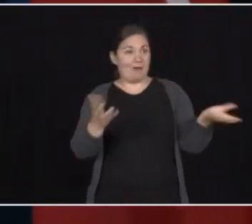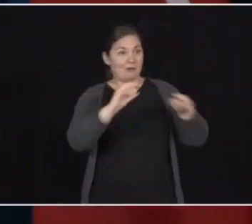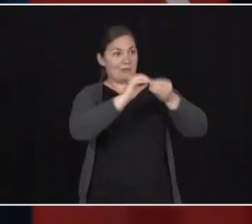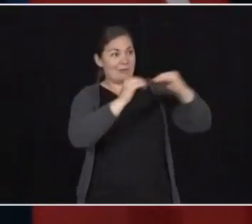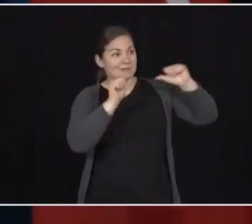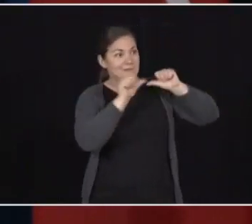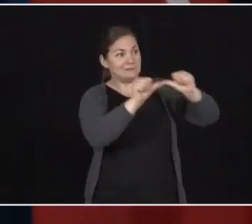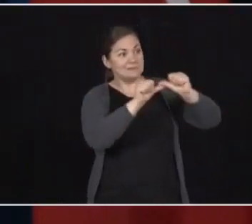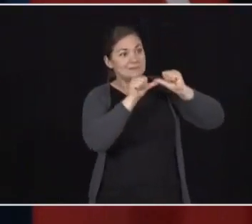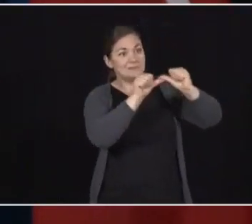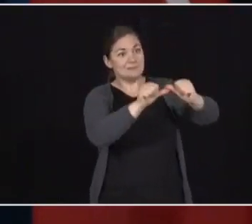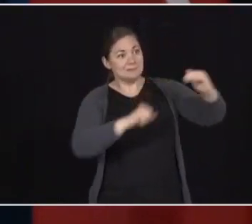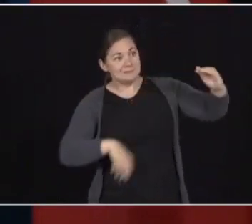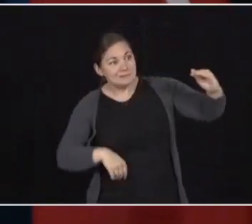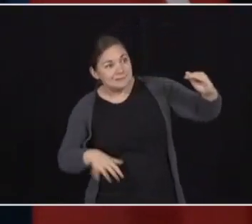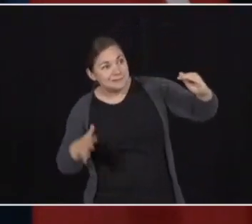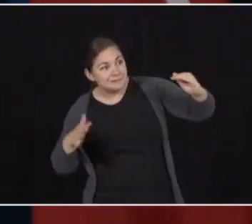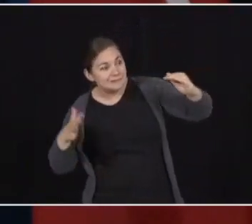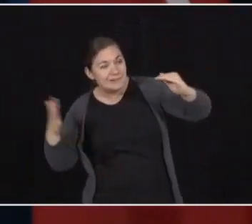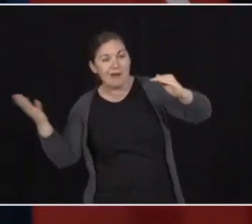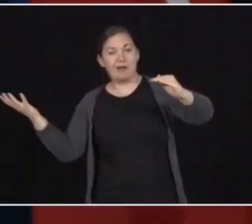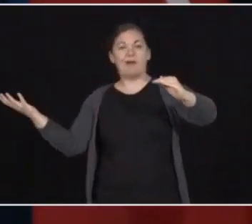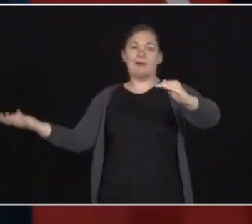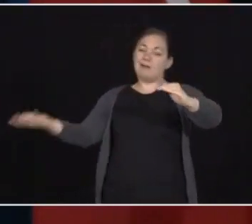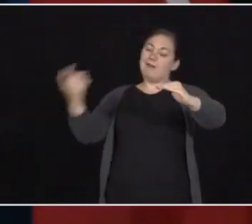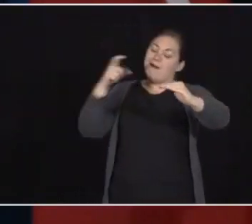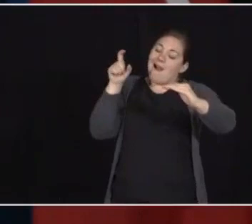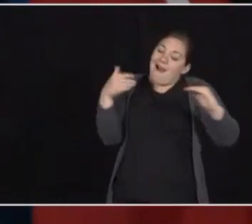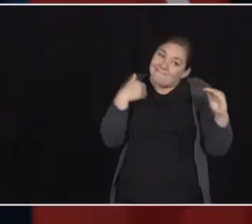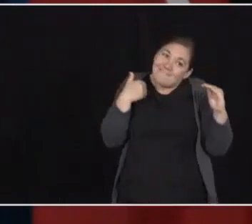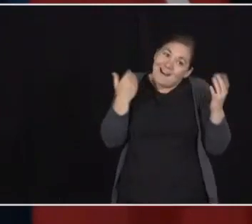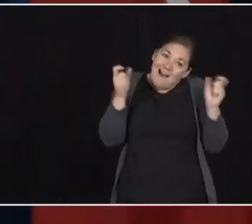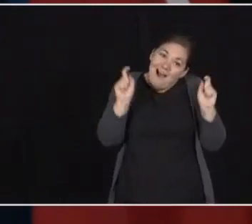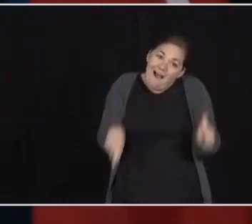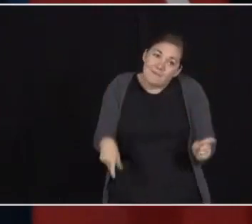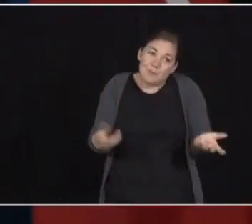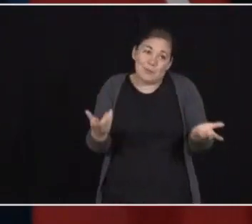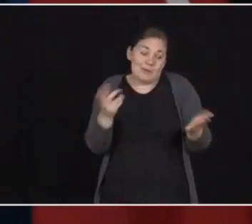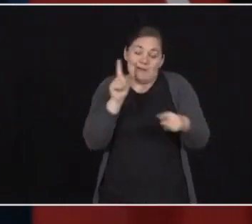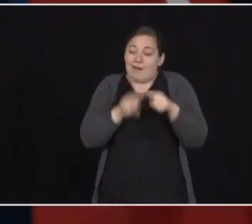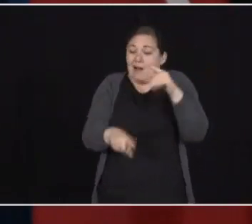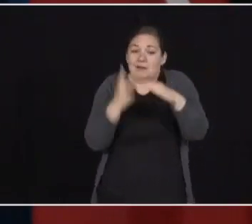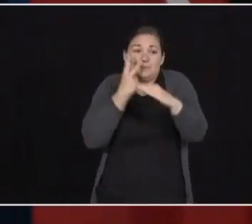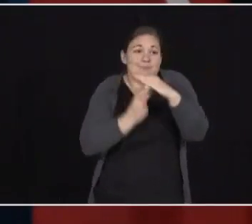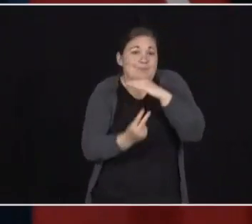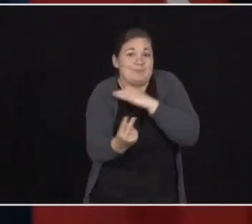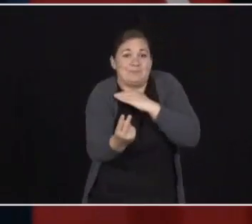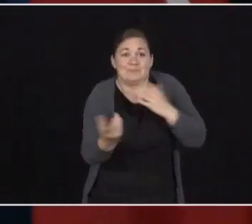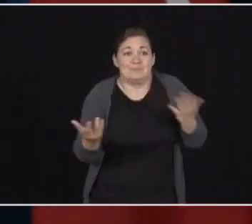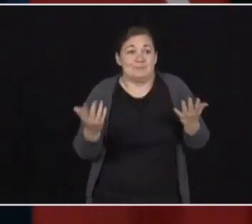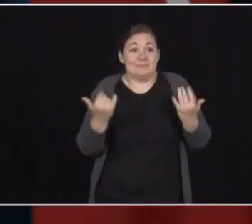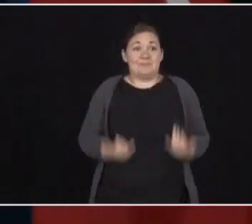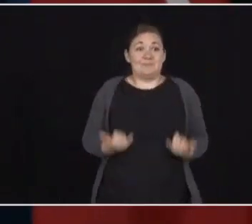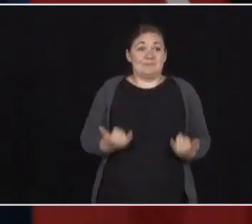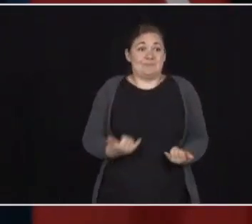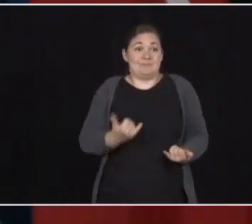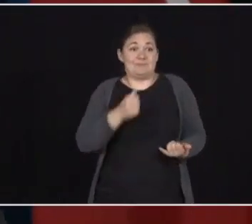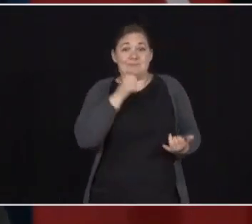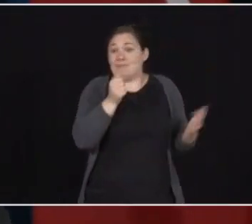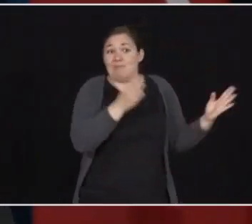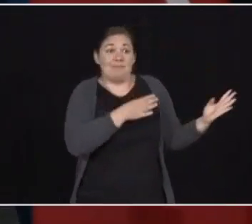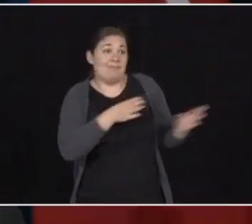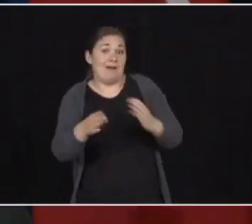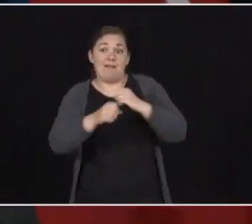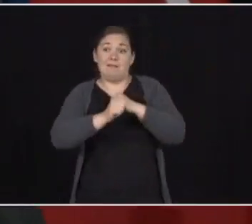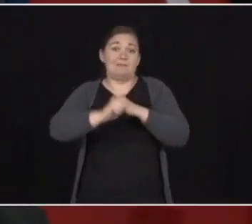on the table. But I just can't predict 4 weeks. And we actually, Robert, we have no plan right now. 4 weeks down the road, are we going to